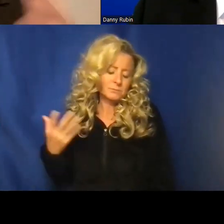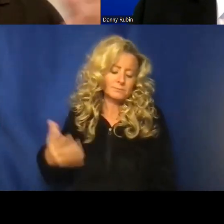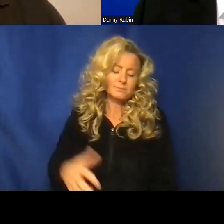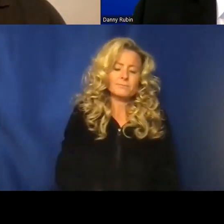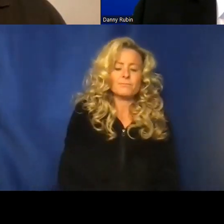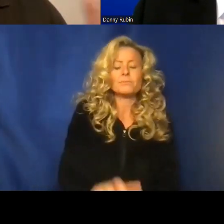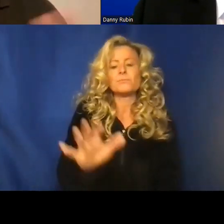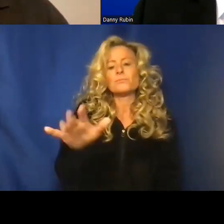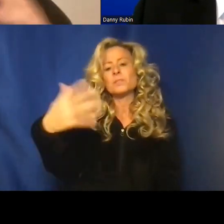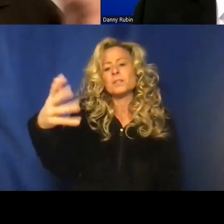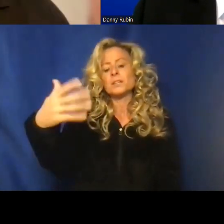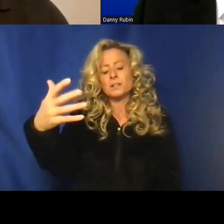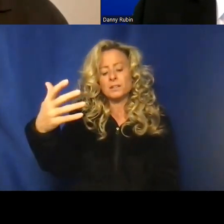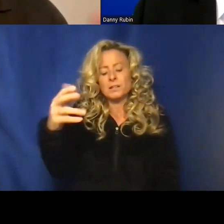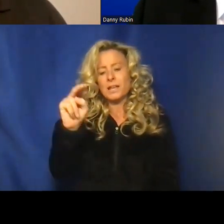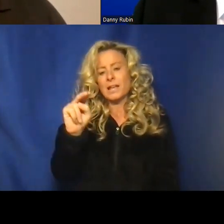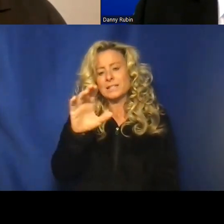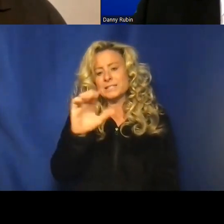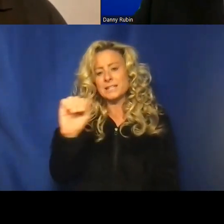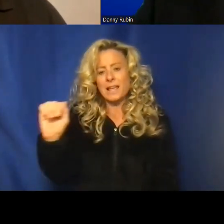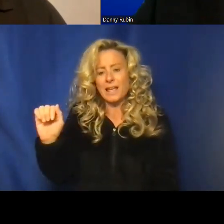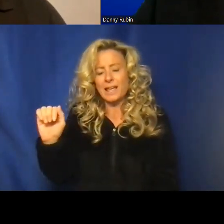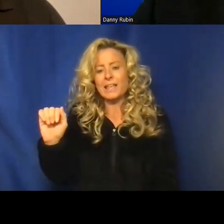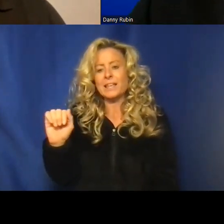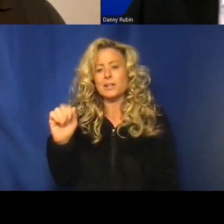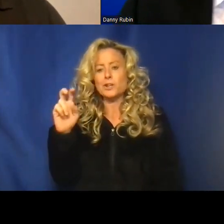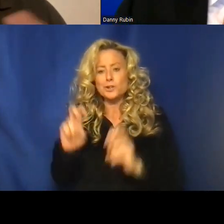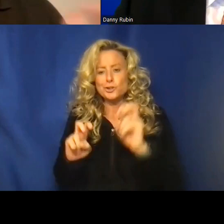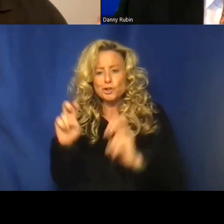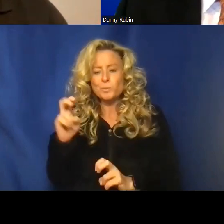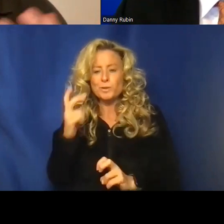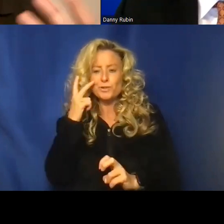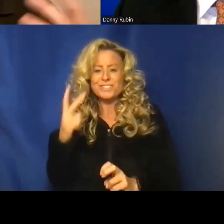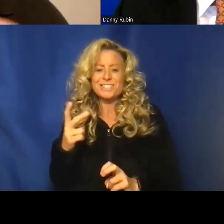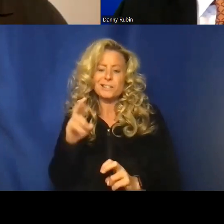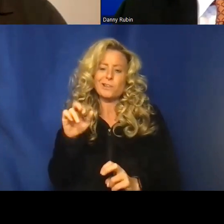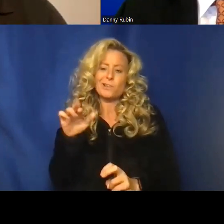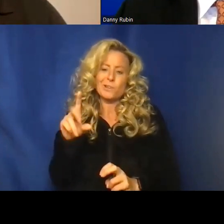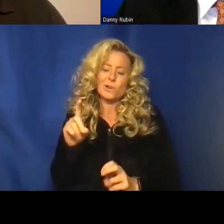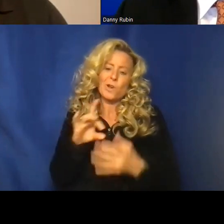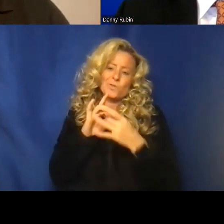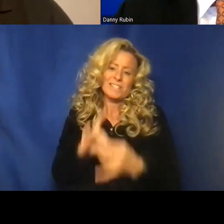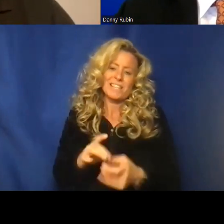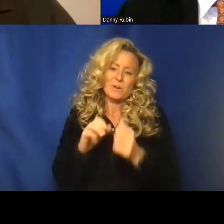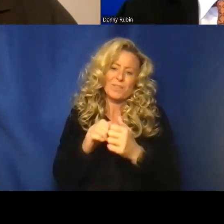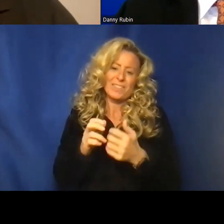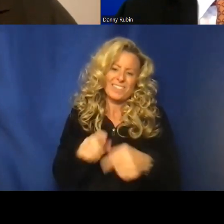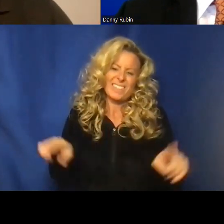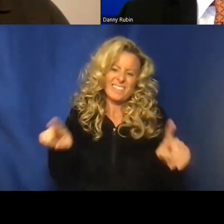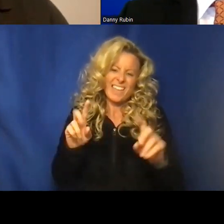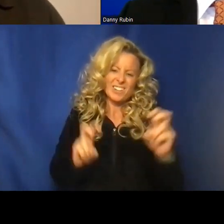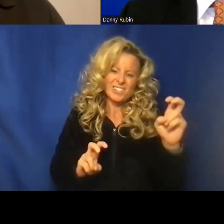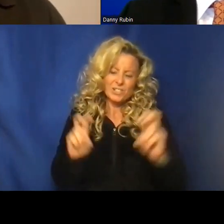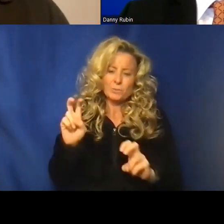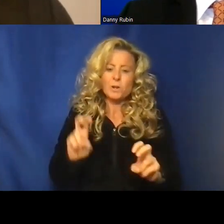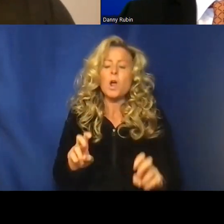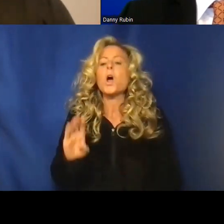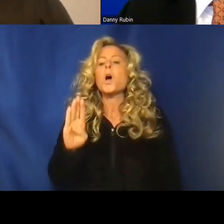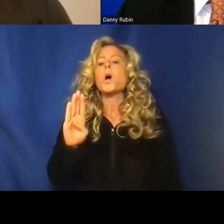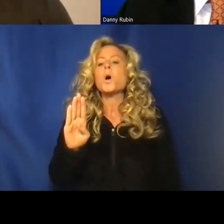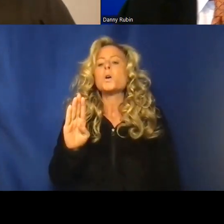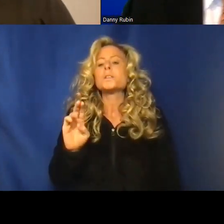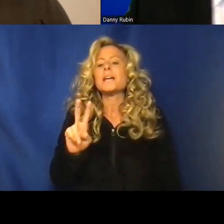There's like the NCAA tournament. Maybe you'll see a bunch of cards related to the NCAA March Madness when that occurs. Like buzzer